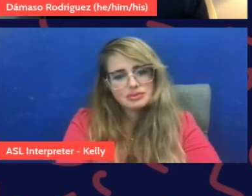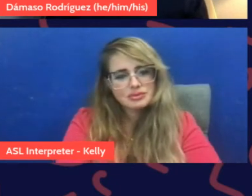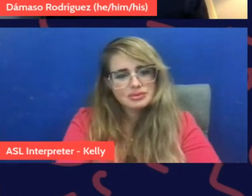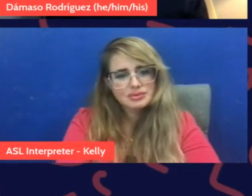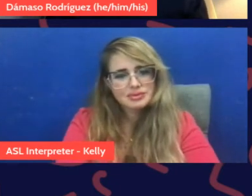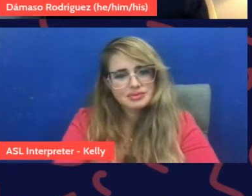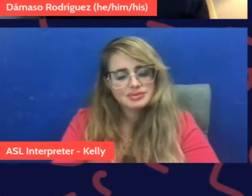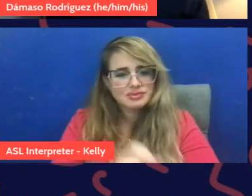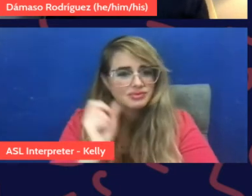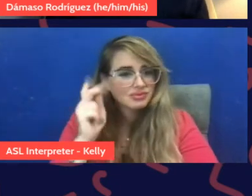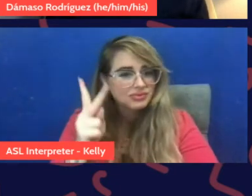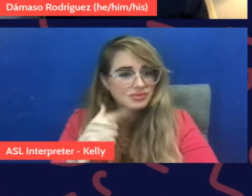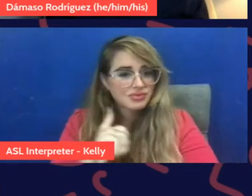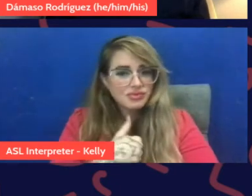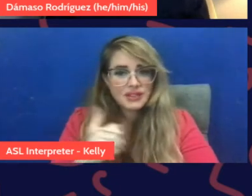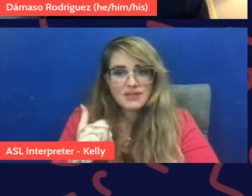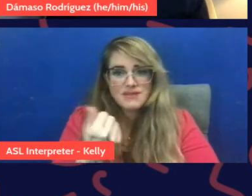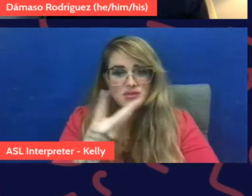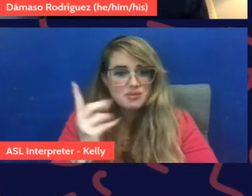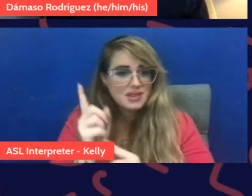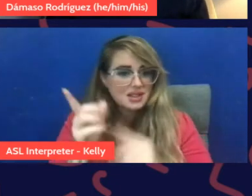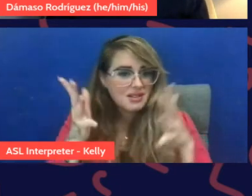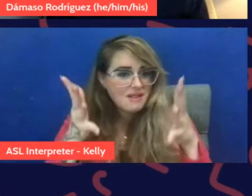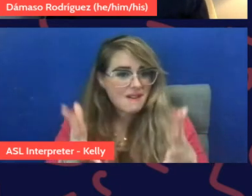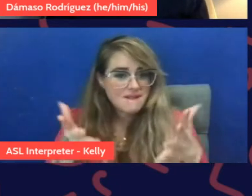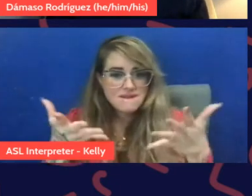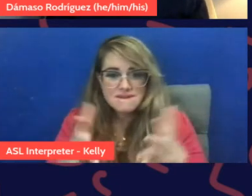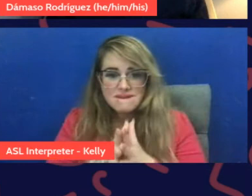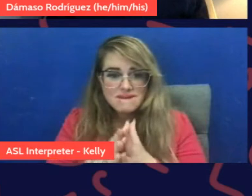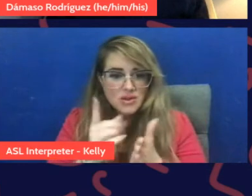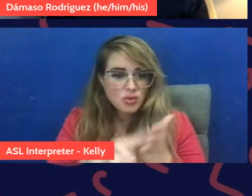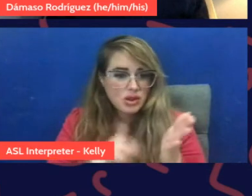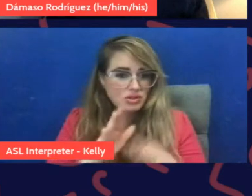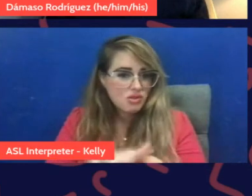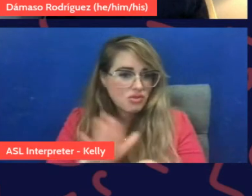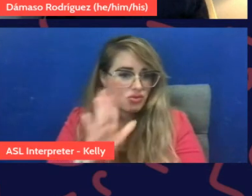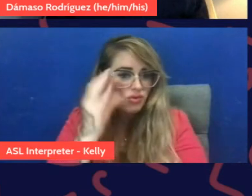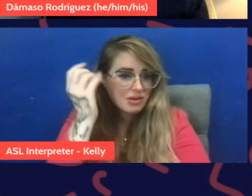All right, so we have just a few minutes left. What's on your mind?